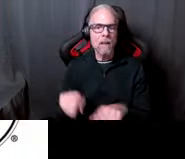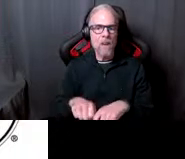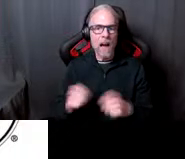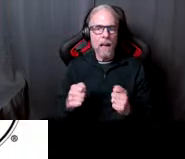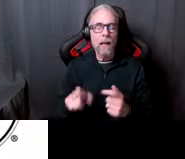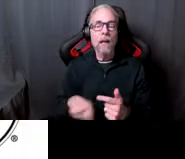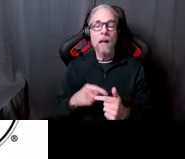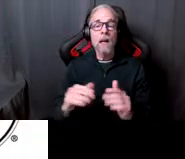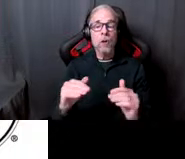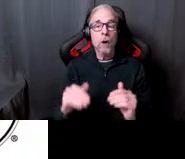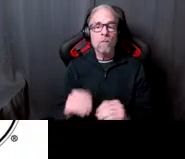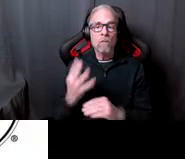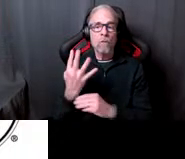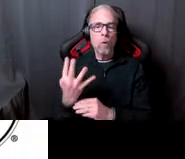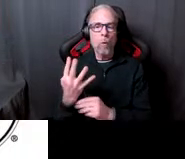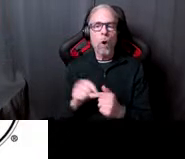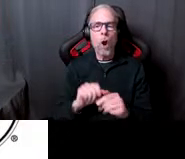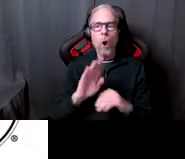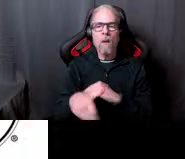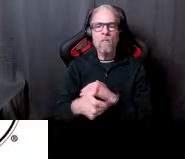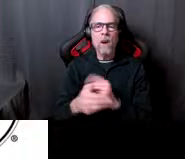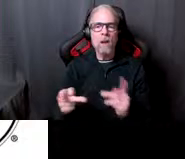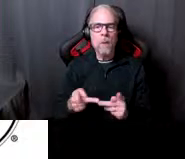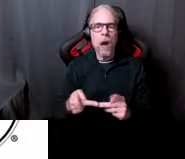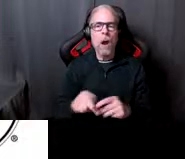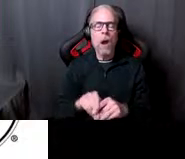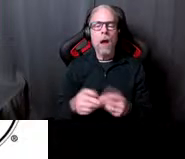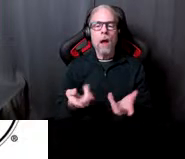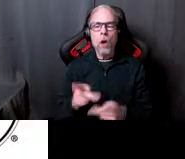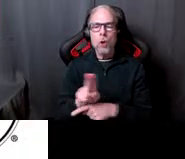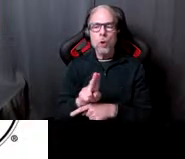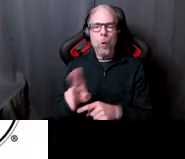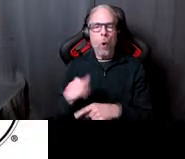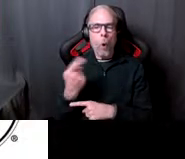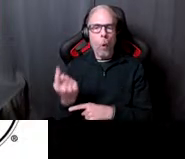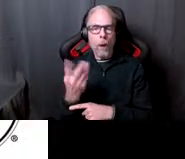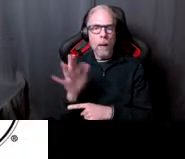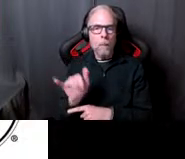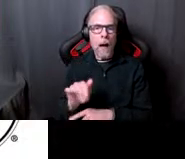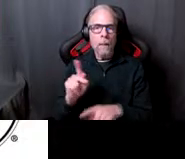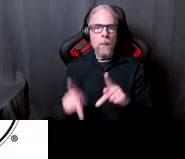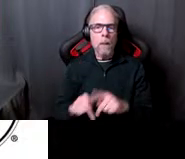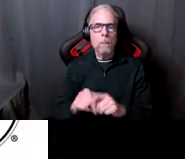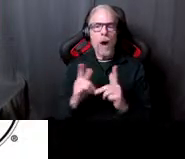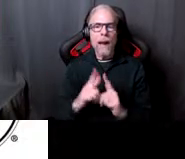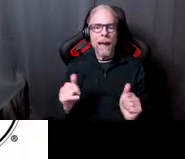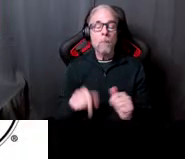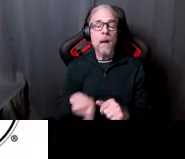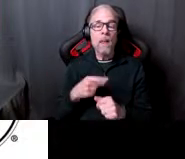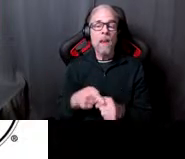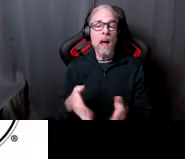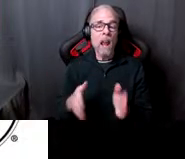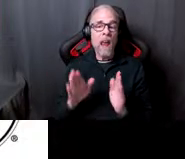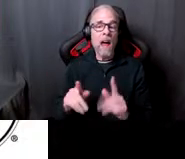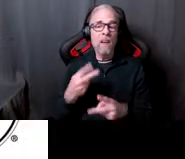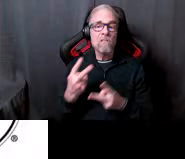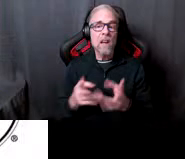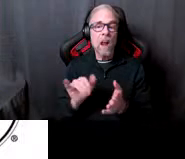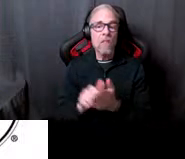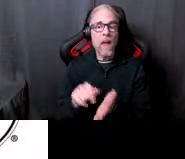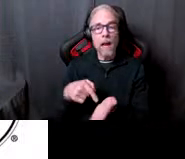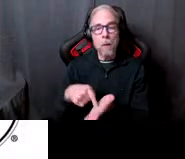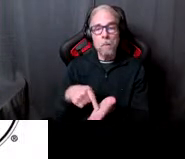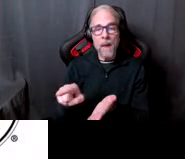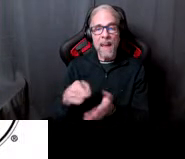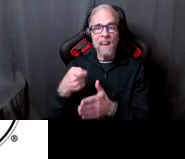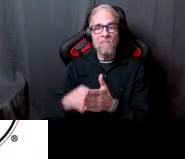4, overnight facilities shall be occupied only by persons camping and allowed visitors who have paid